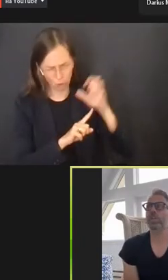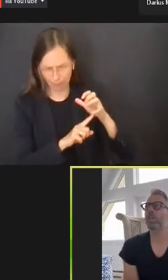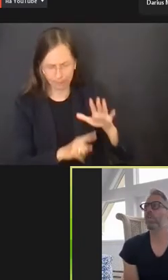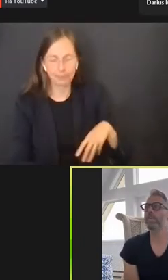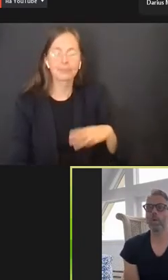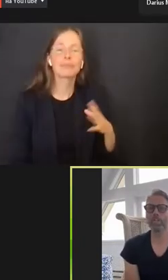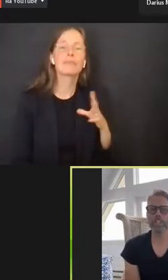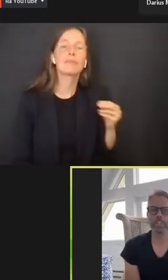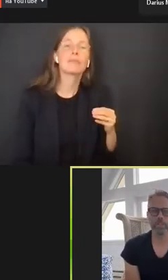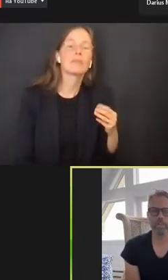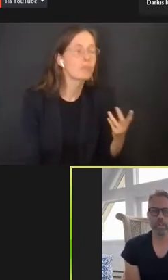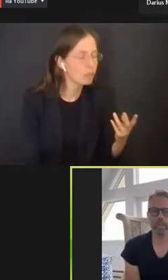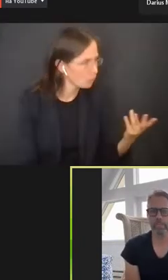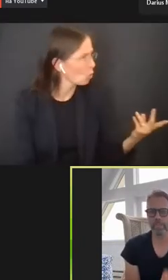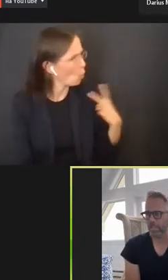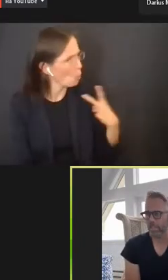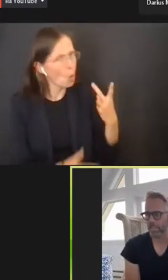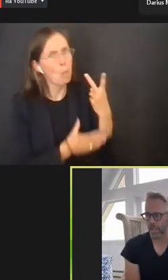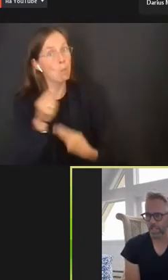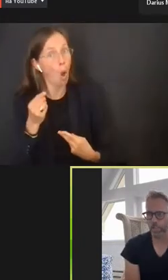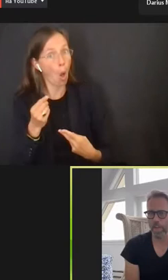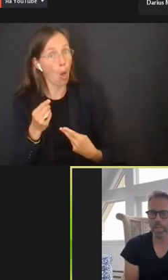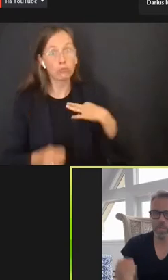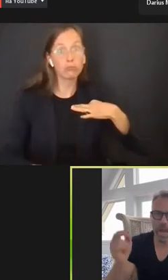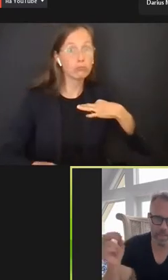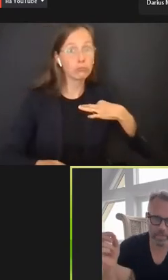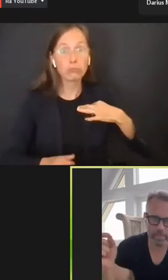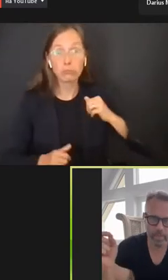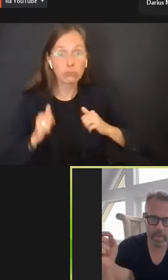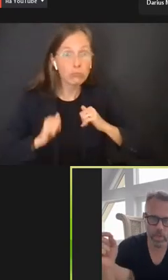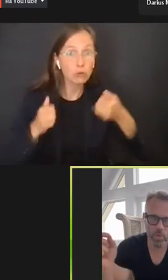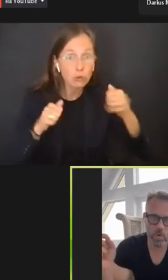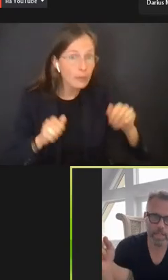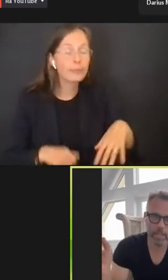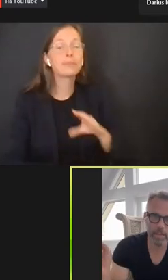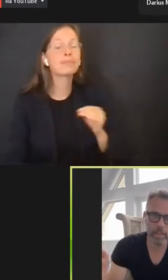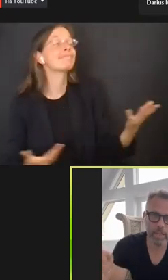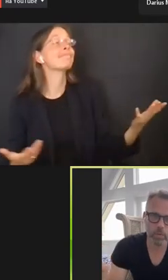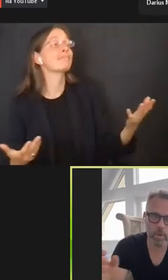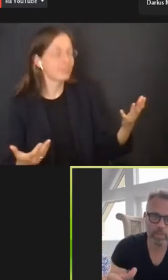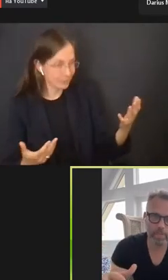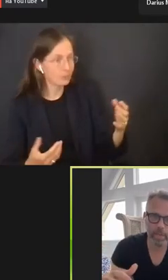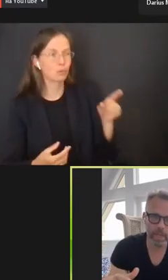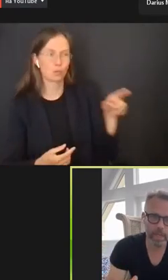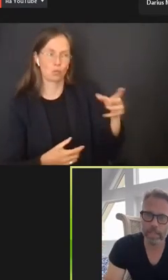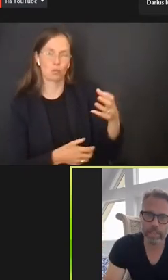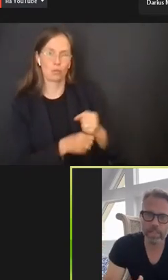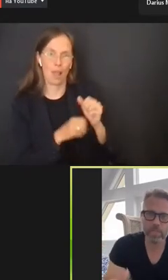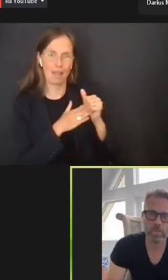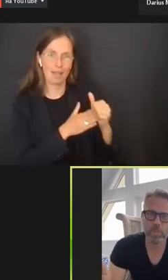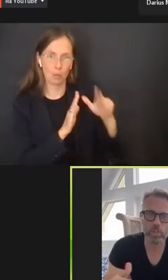And we both auditioned for it. And as fate would have it, you ended up in the lead role of that play.